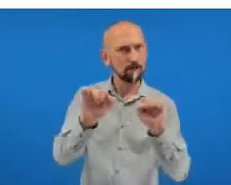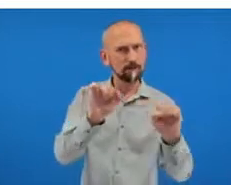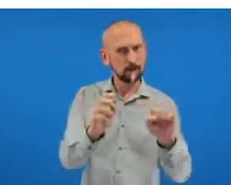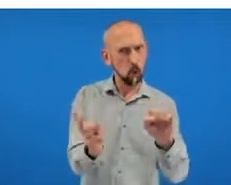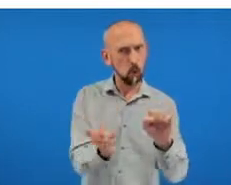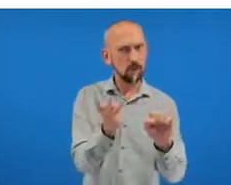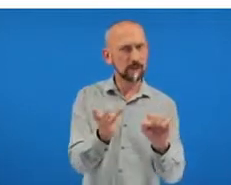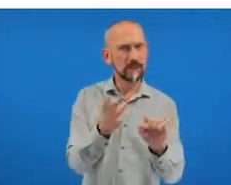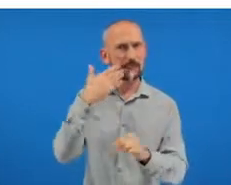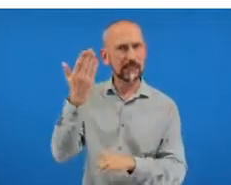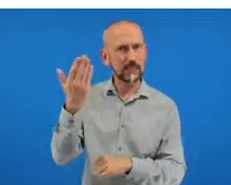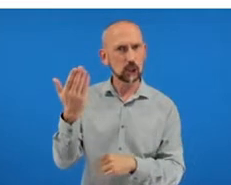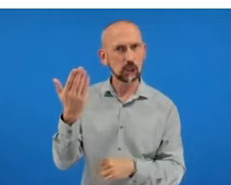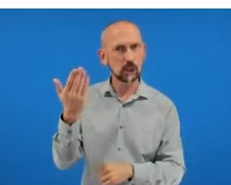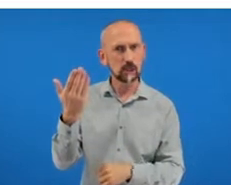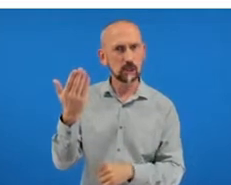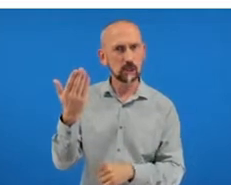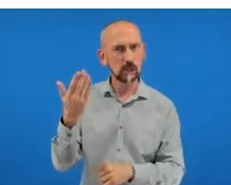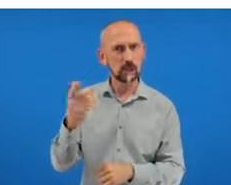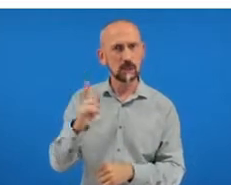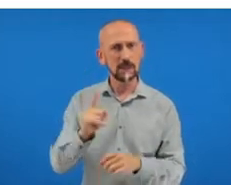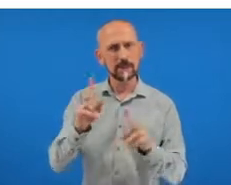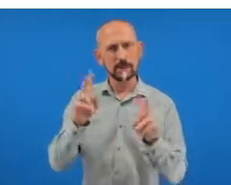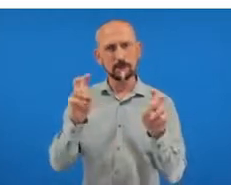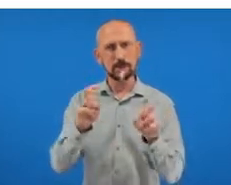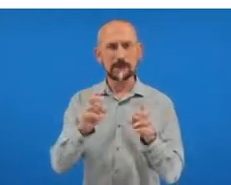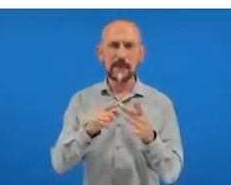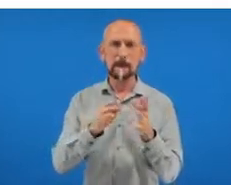presentations, which has been around imposter syndrome,